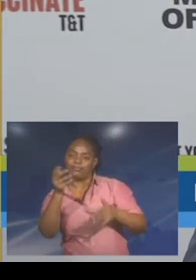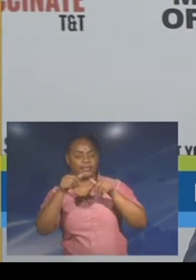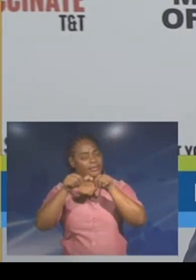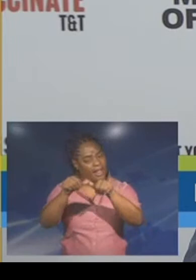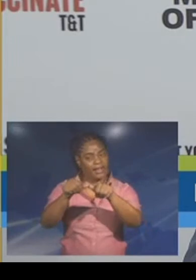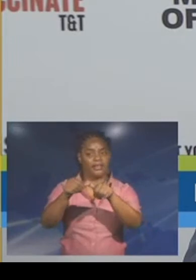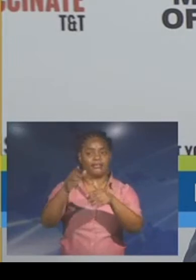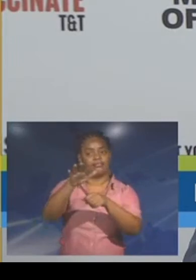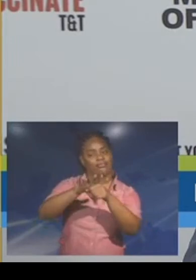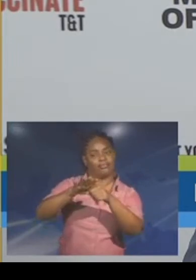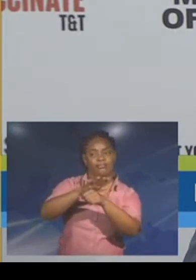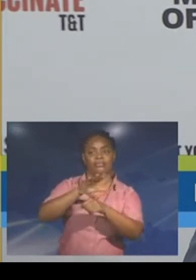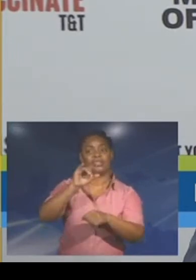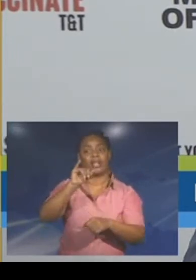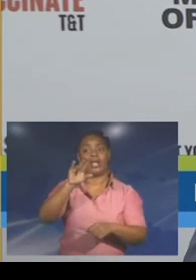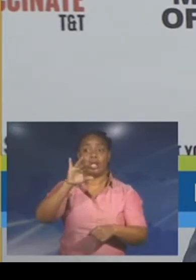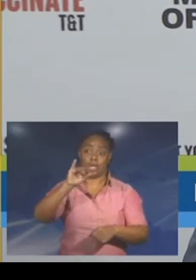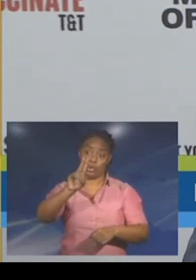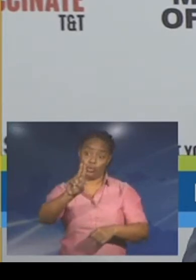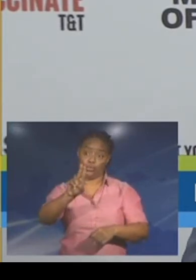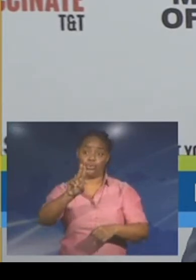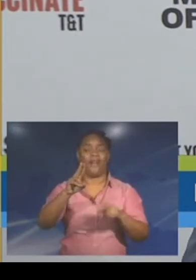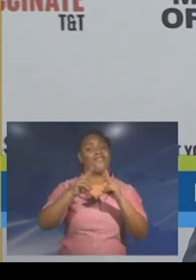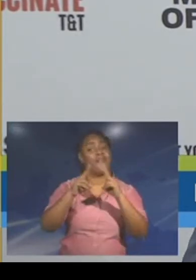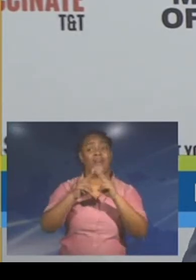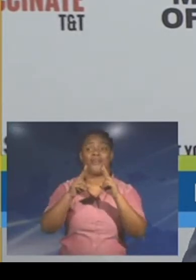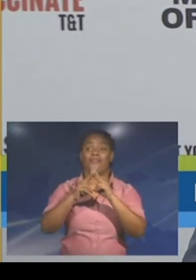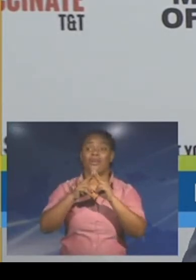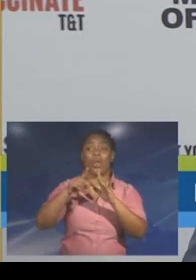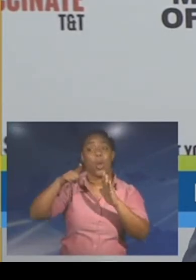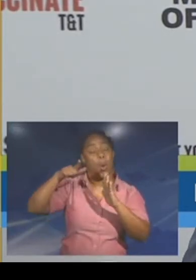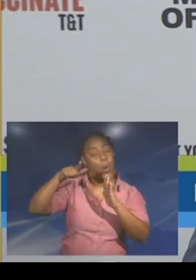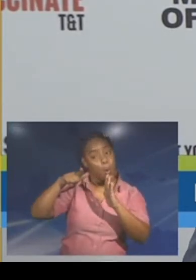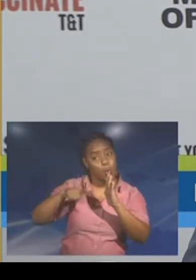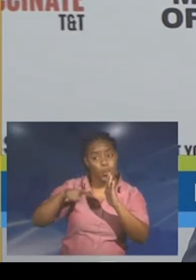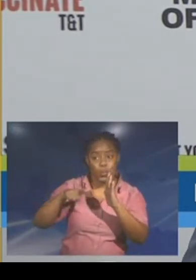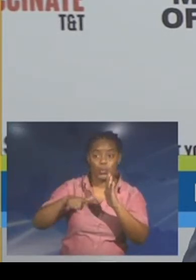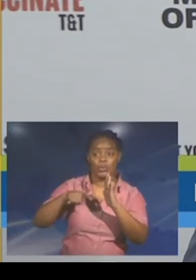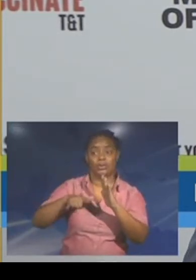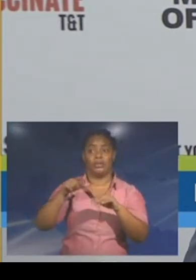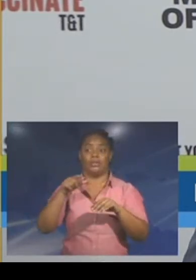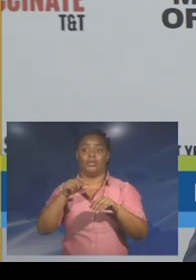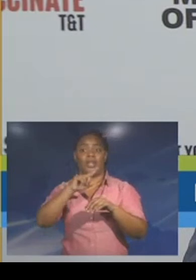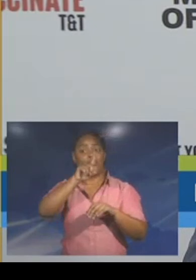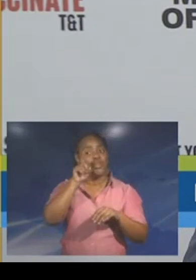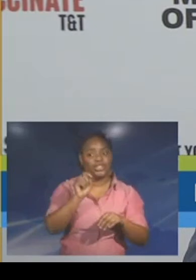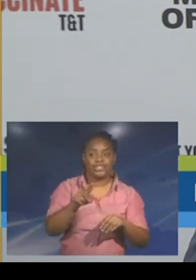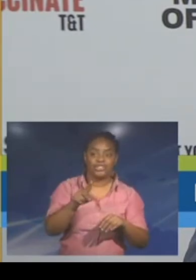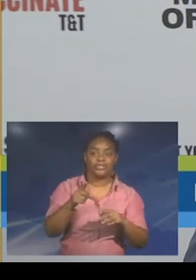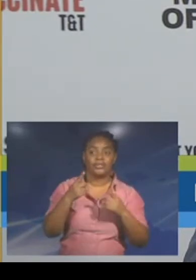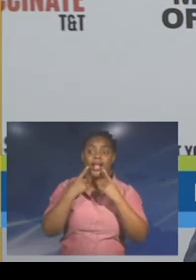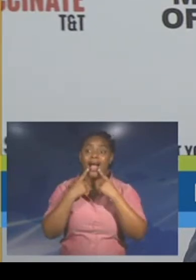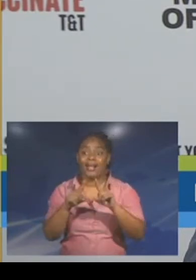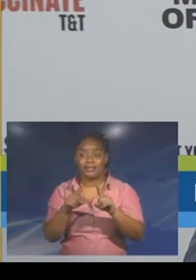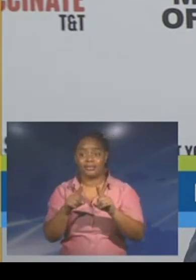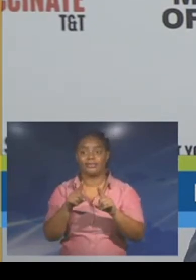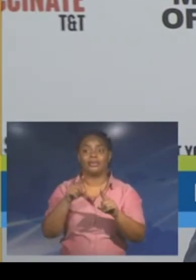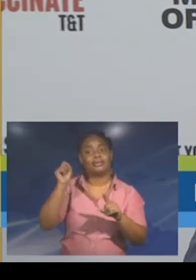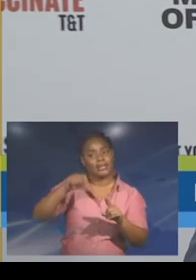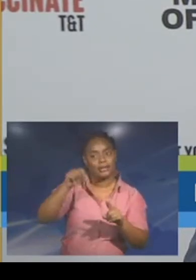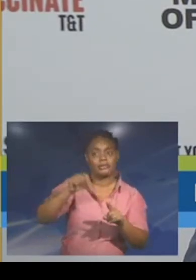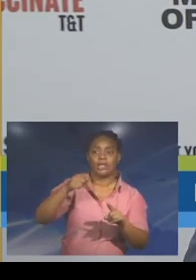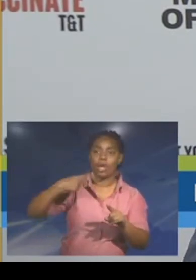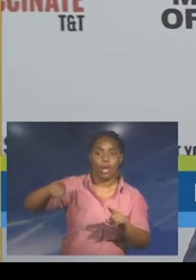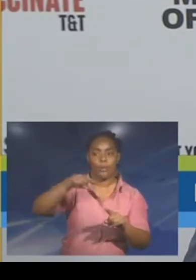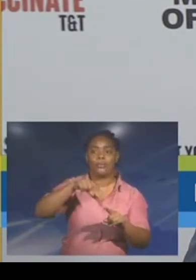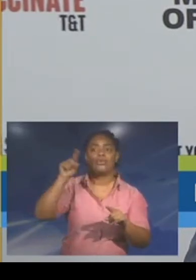ICU levels are very, very low. So the answer to your question is yes. And that is why we are making the decision at this